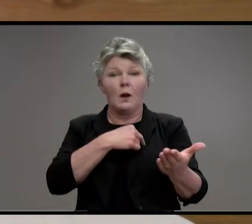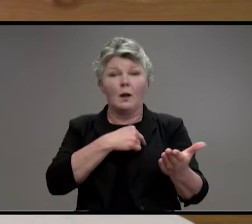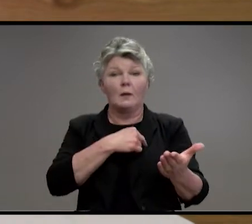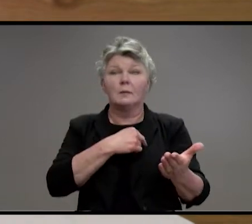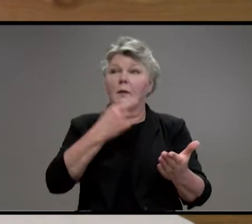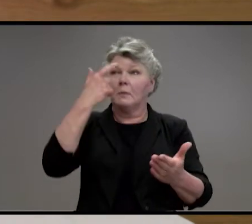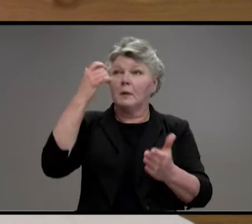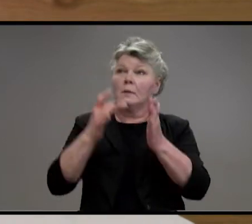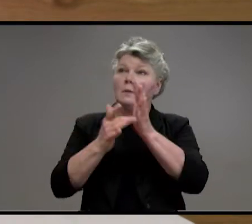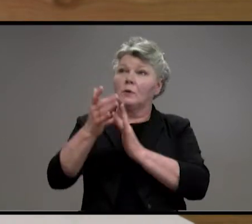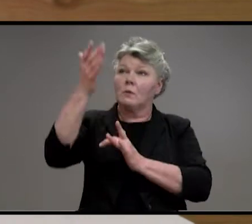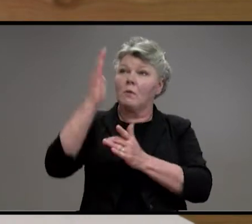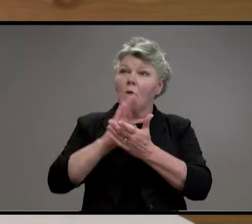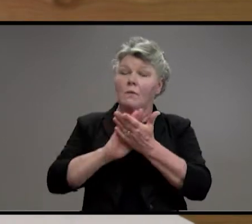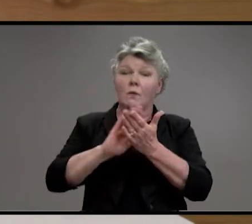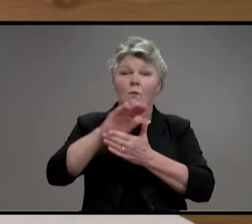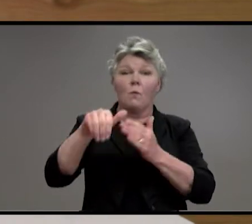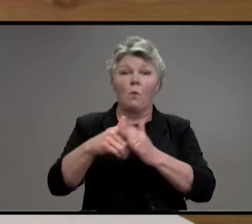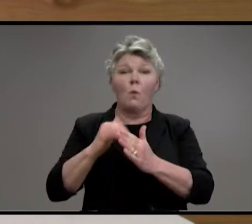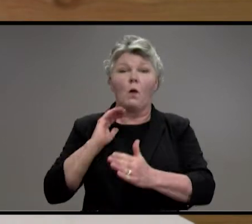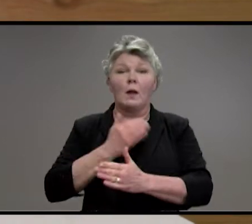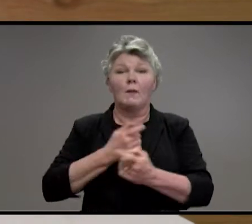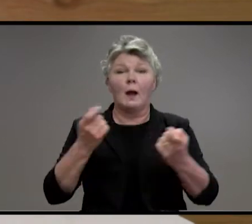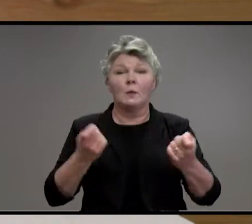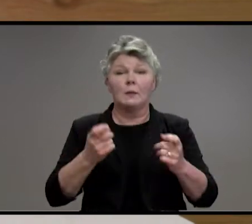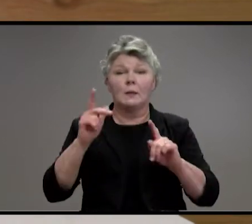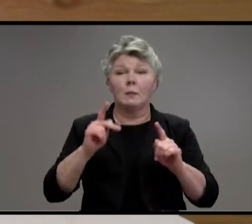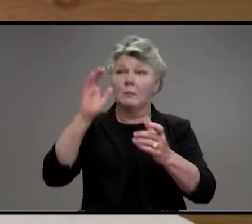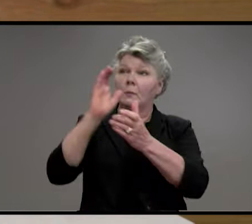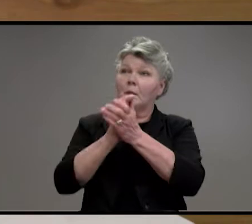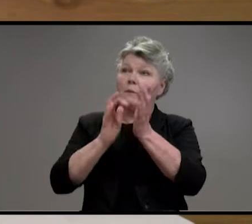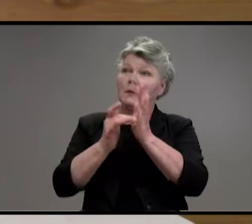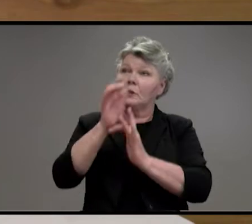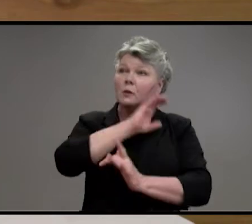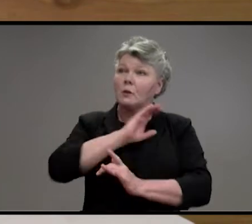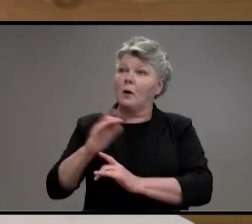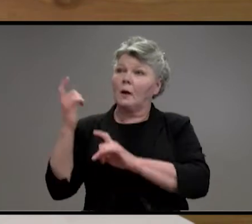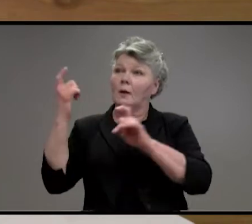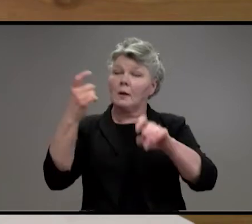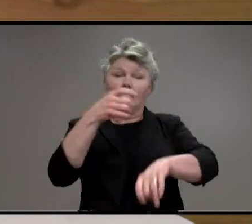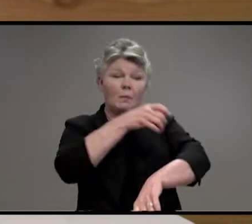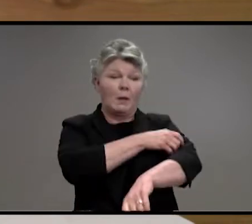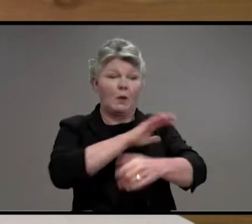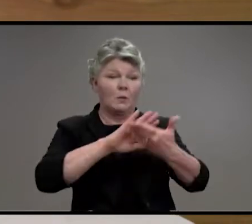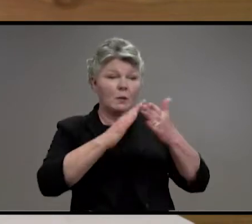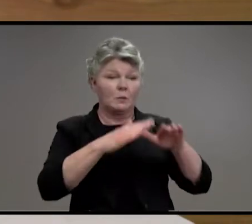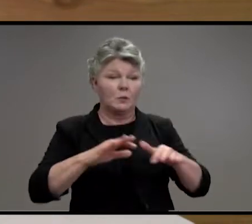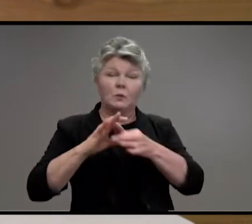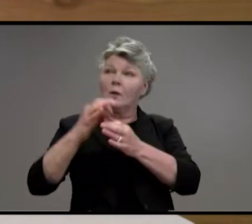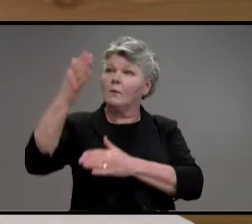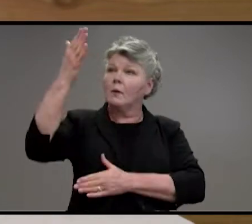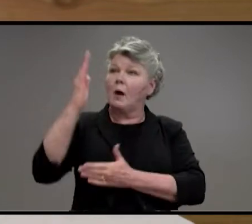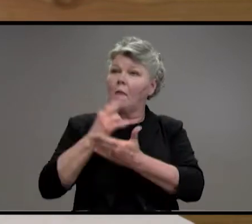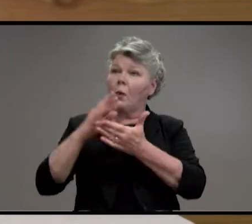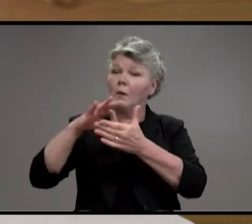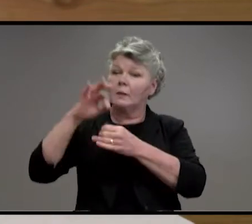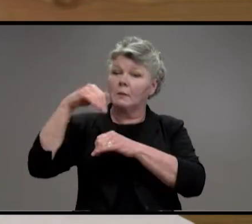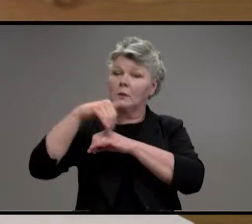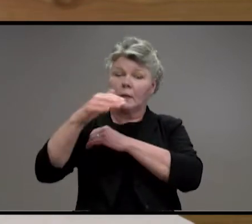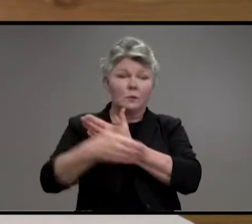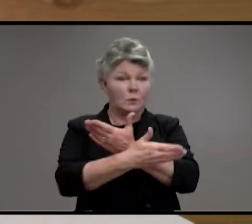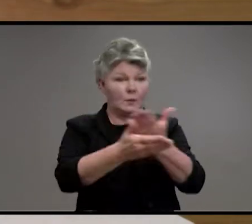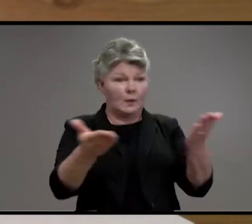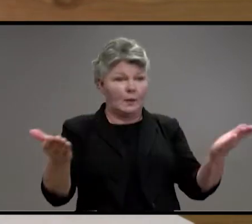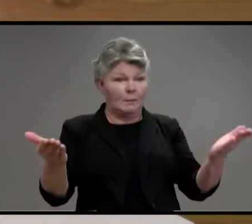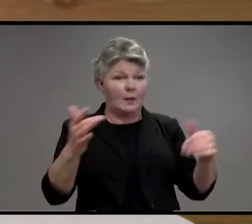his sake, God forgives us all our sins. To those who believe in Jesus Christ, he gives the power to become the children of God and bestows on them the Holy